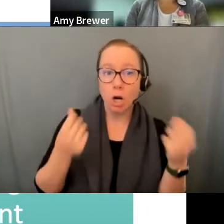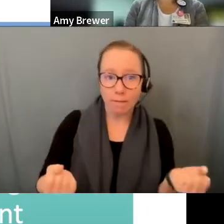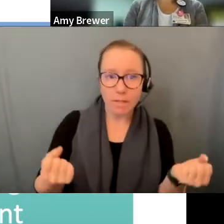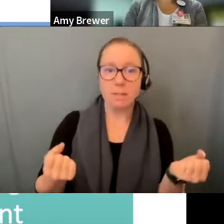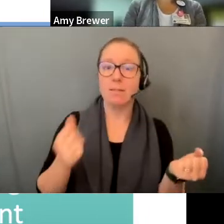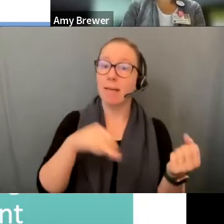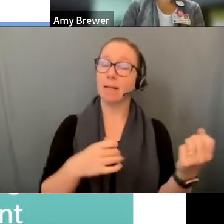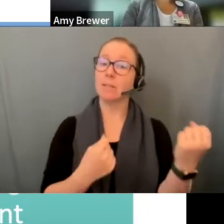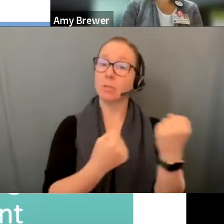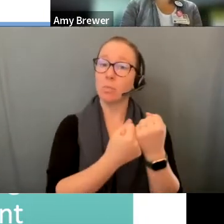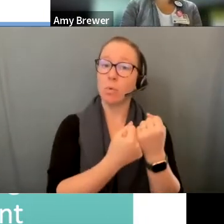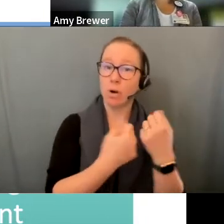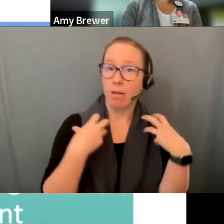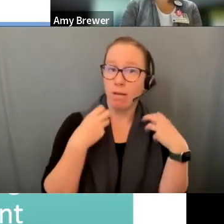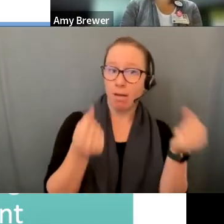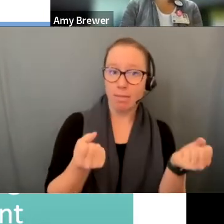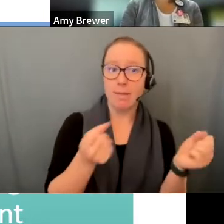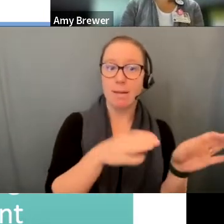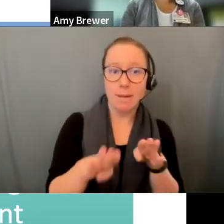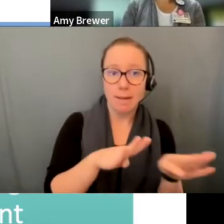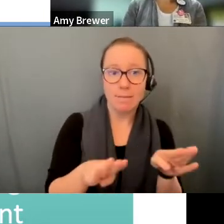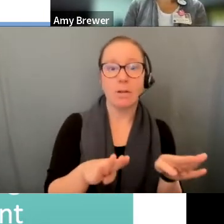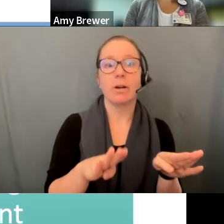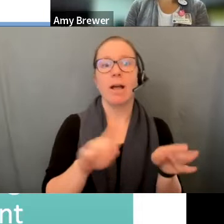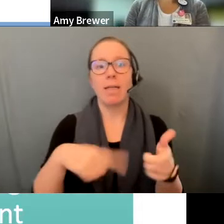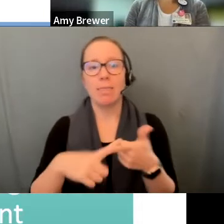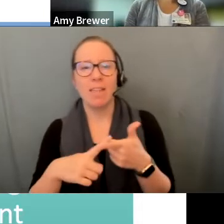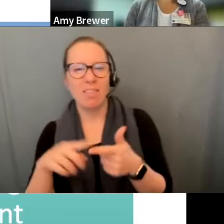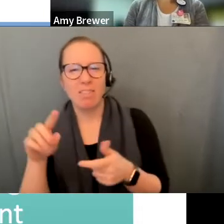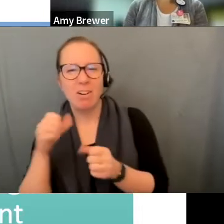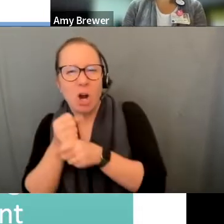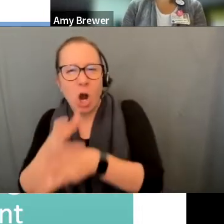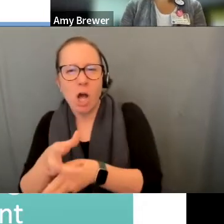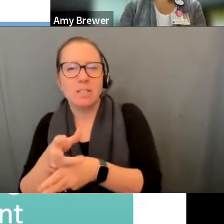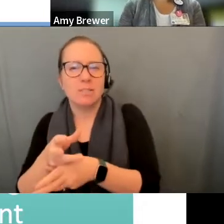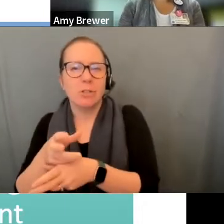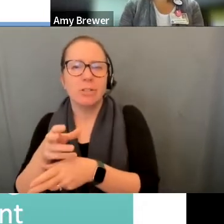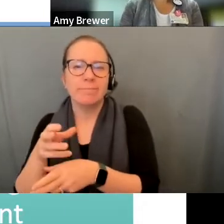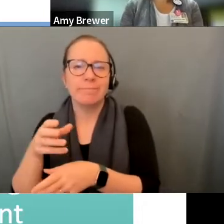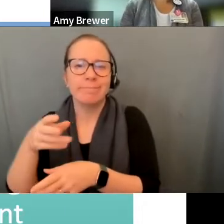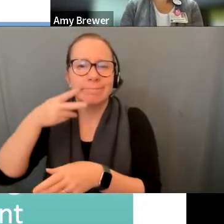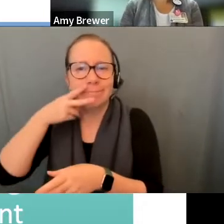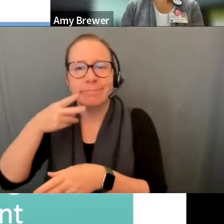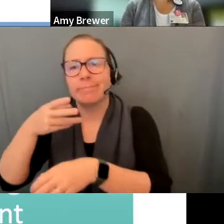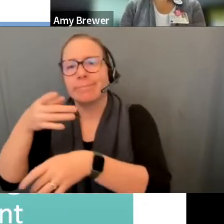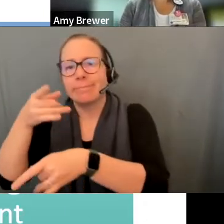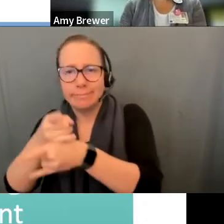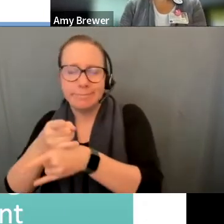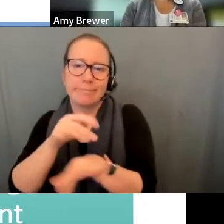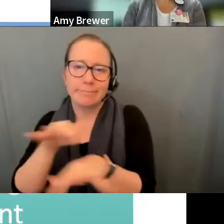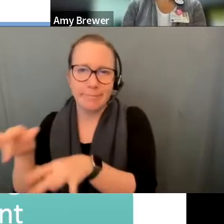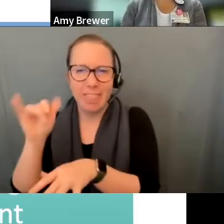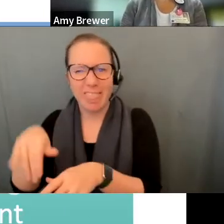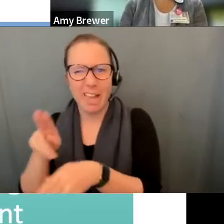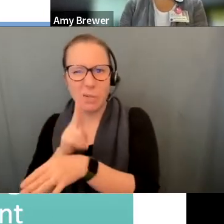and addressing the root causes of substance misuse are the effective interventions of prevention. Sometimes they feel nebulous, and that really